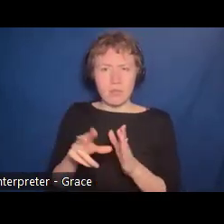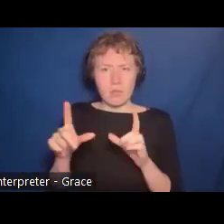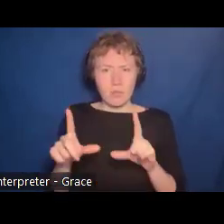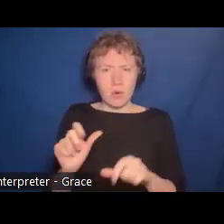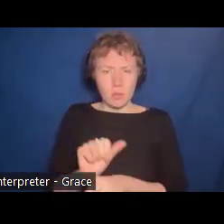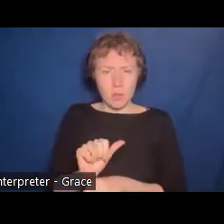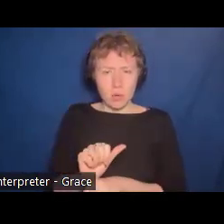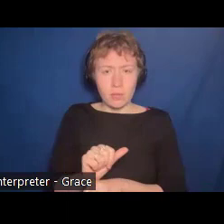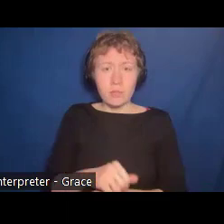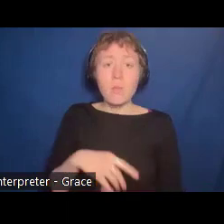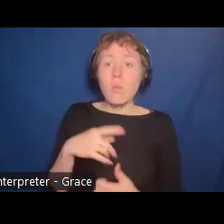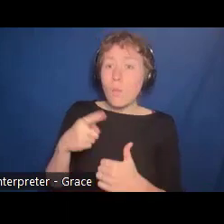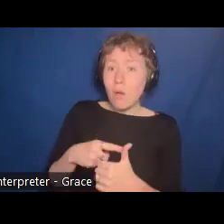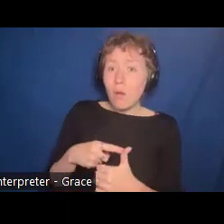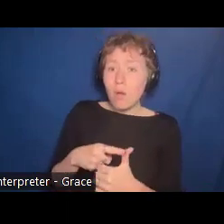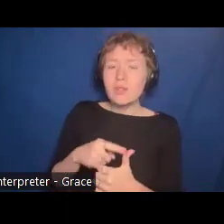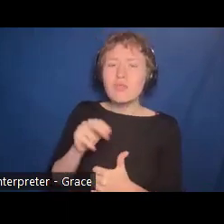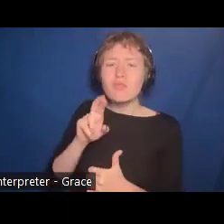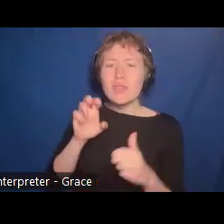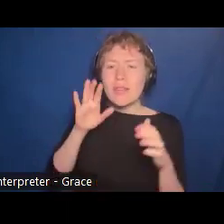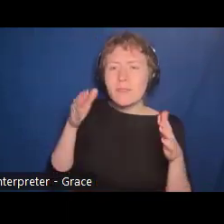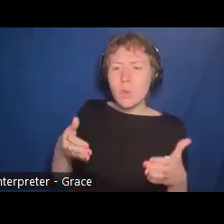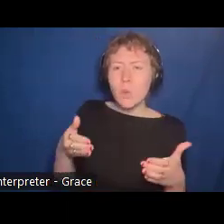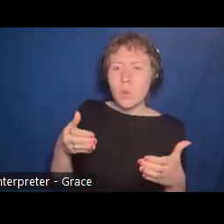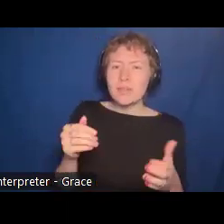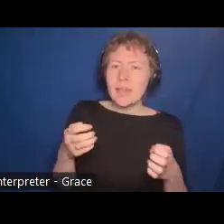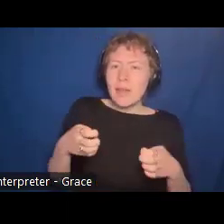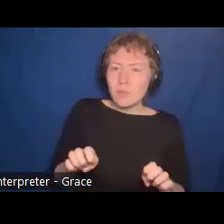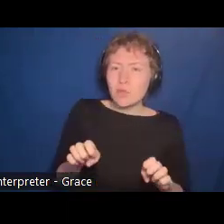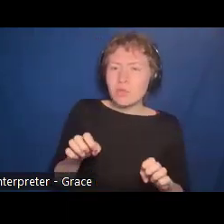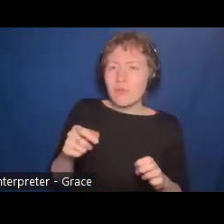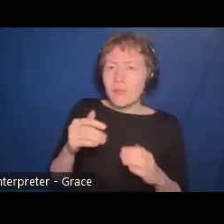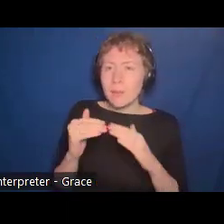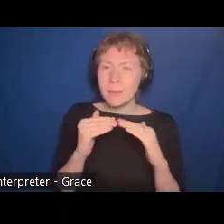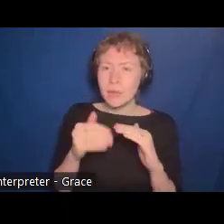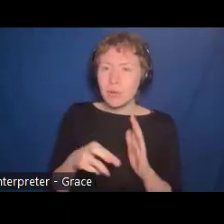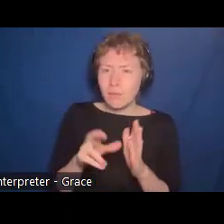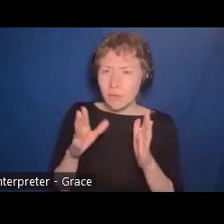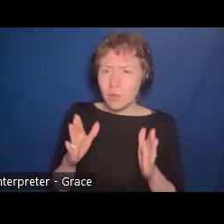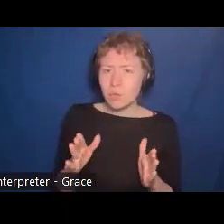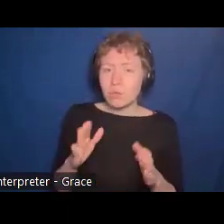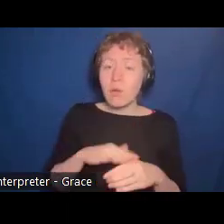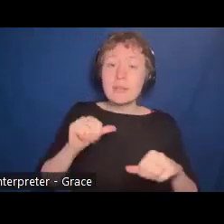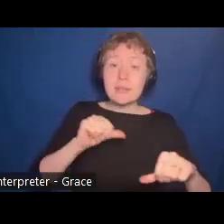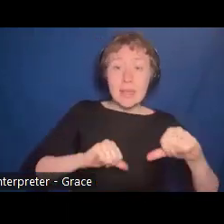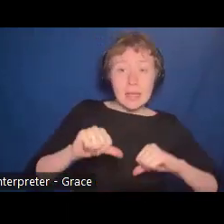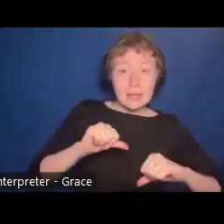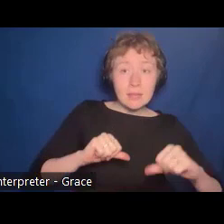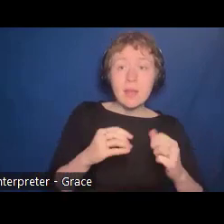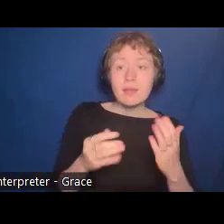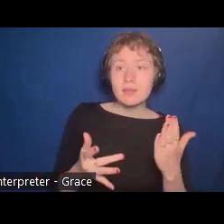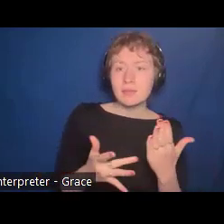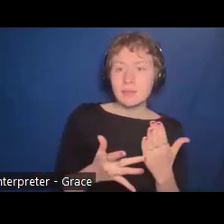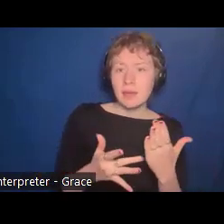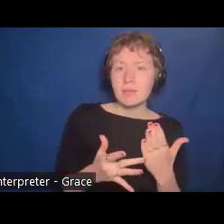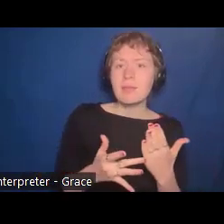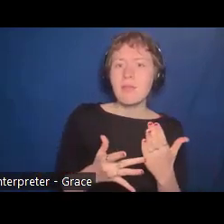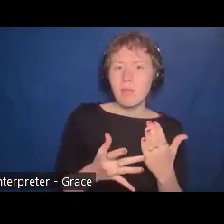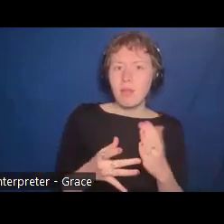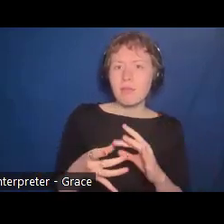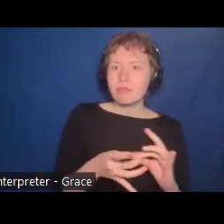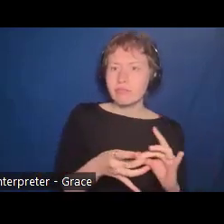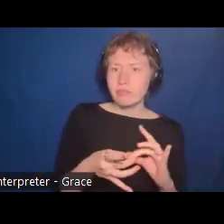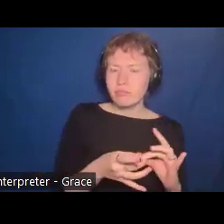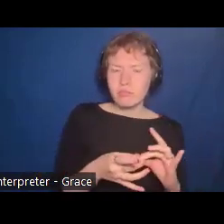One is to refocus the efforts of peer reviewers on the scientific and technical merit of the tens